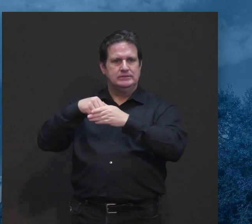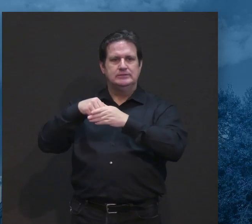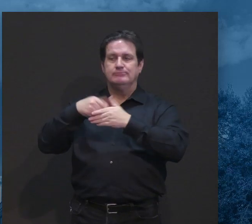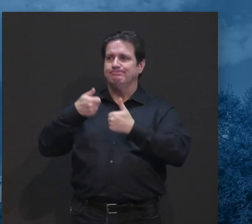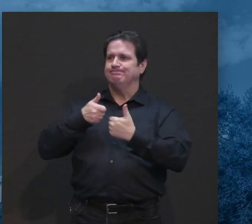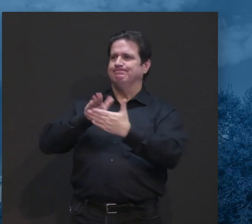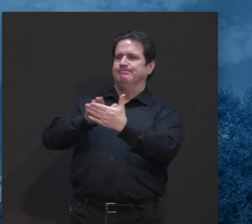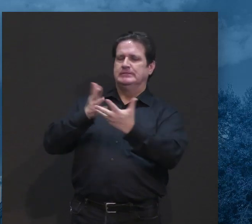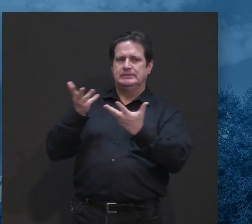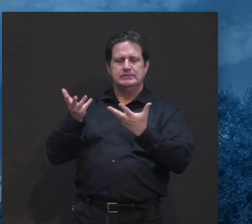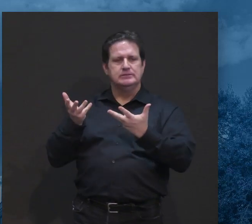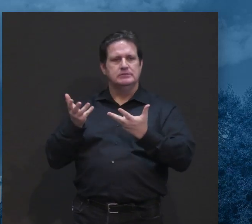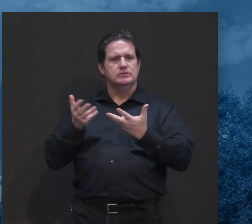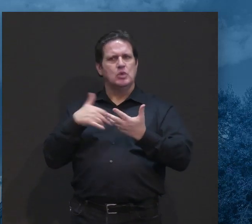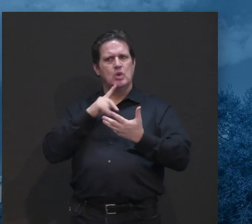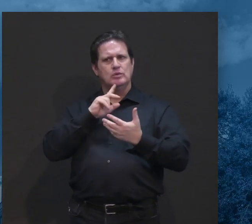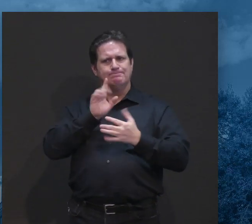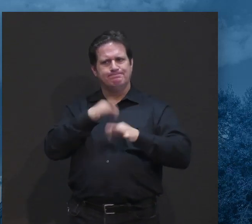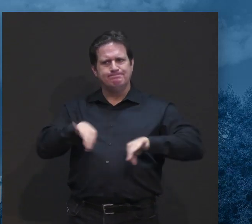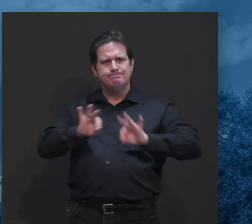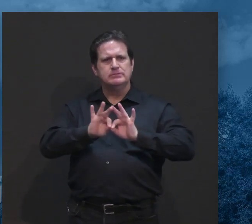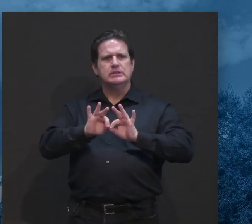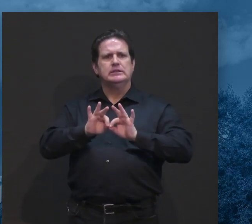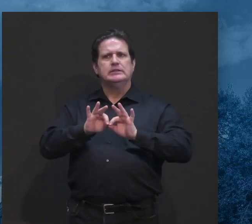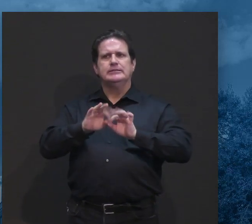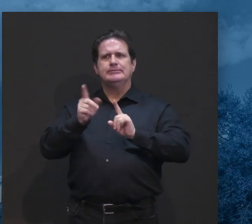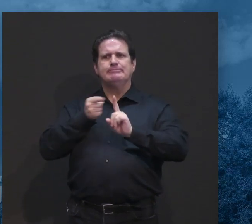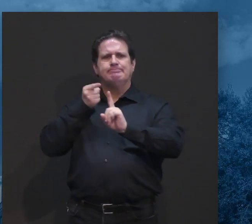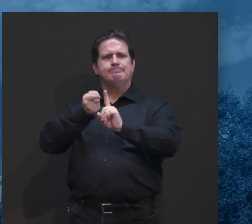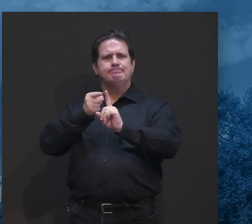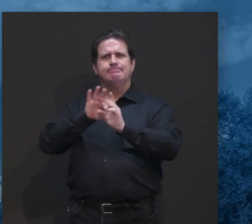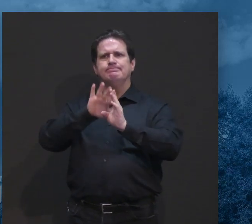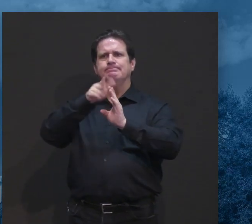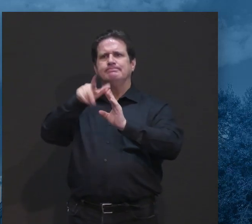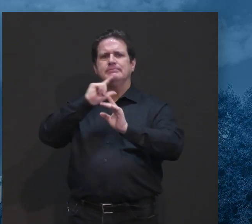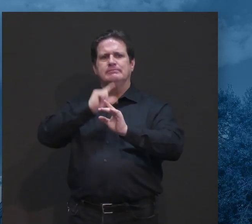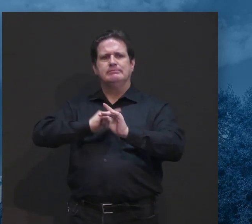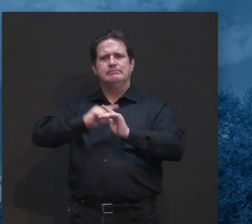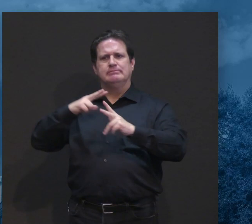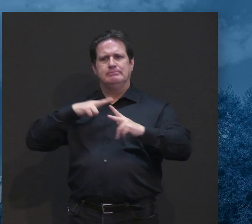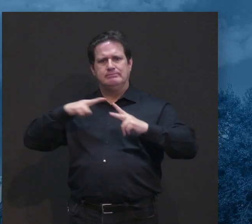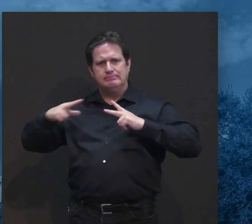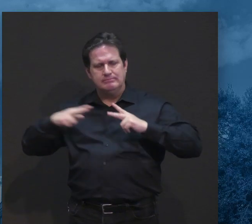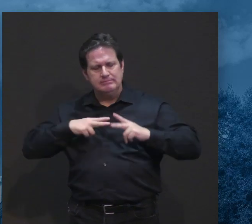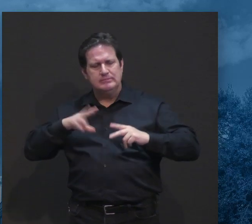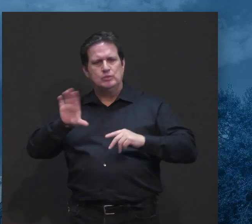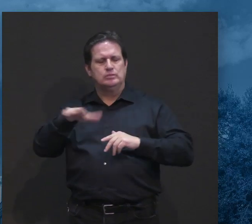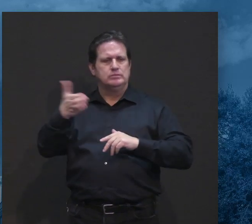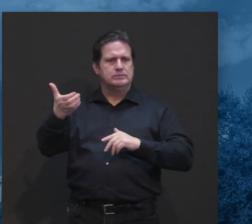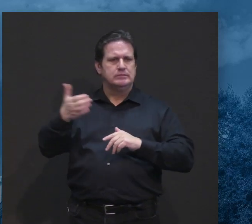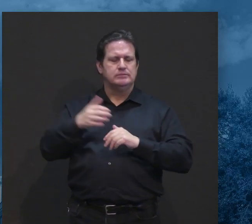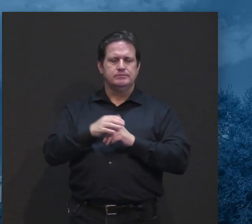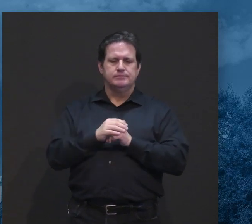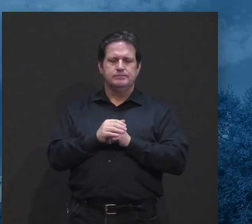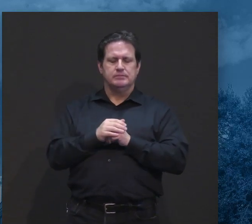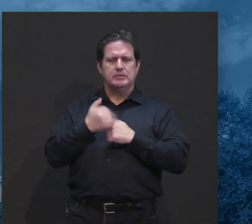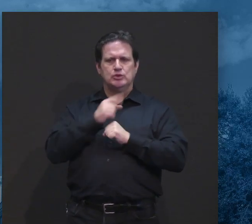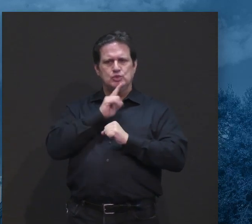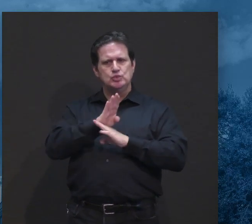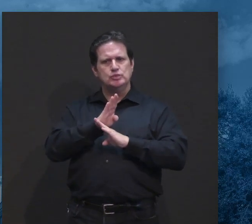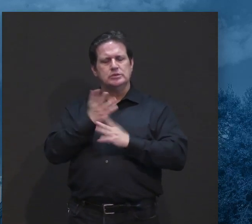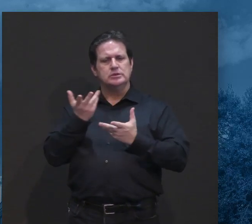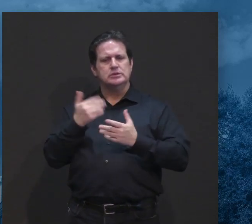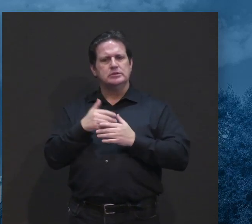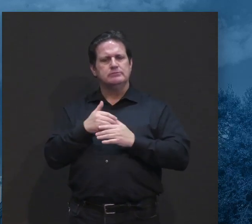approaching now a really critical inflection point as we go into the Thanksgiving and holiday season to make sure